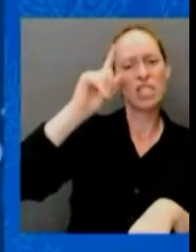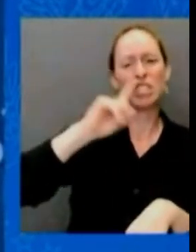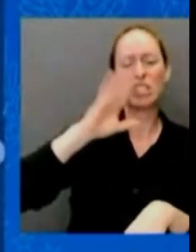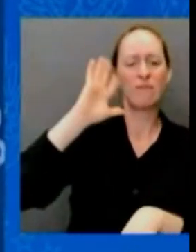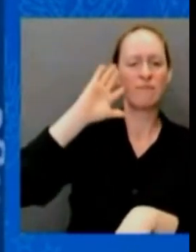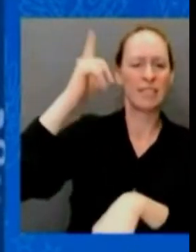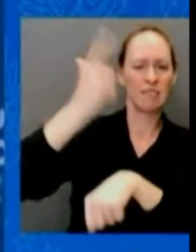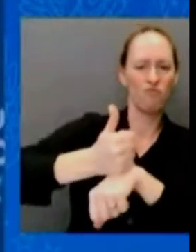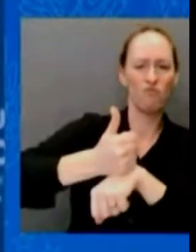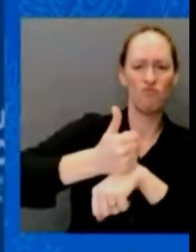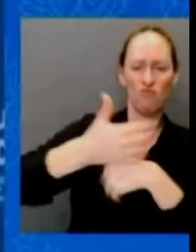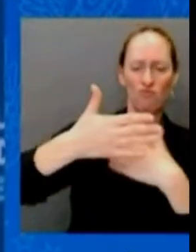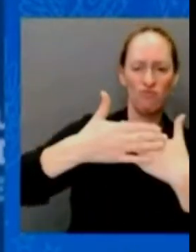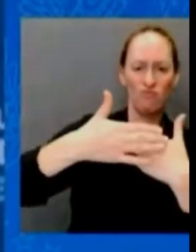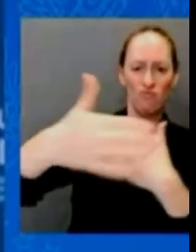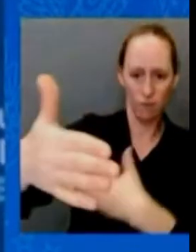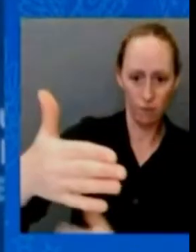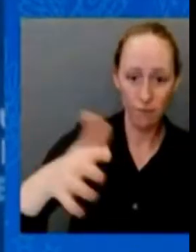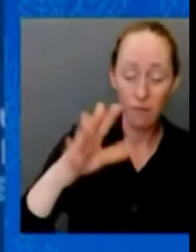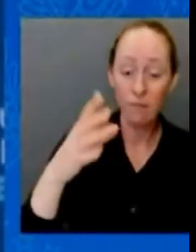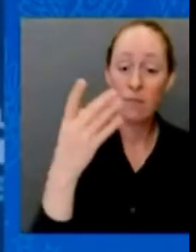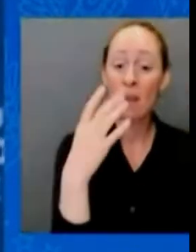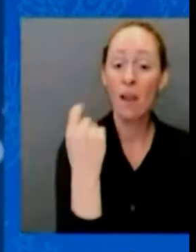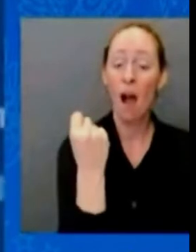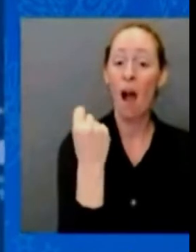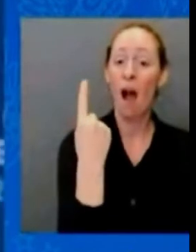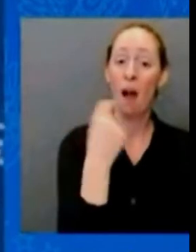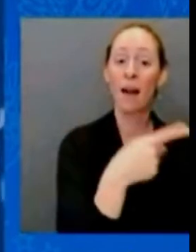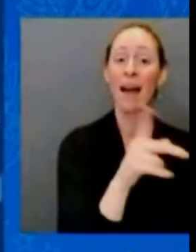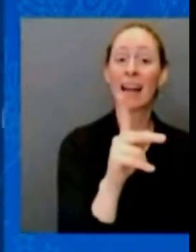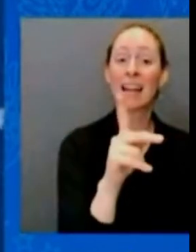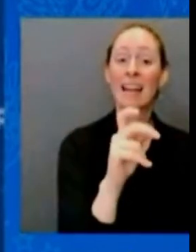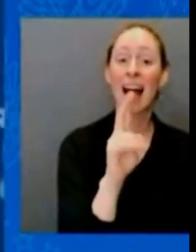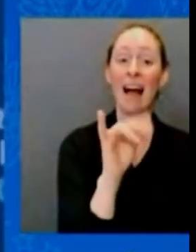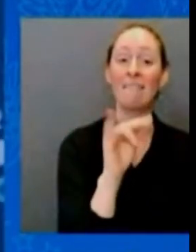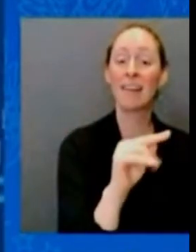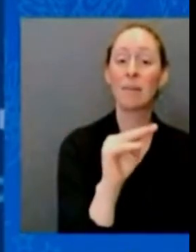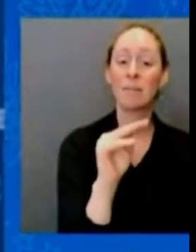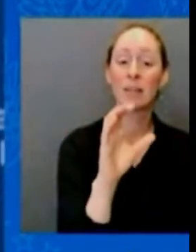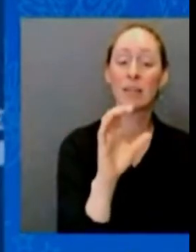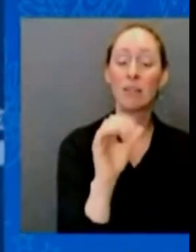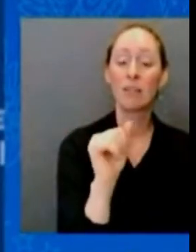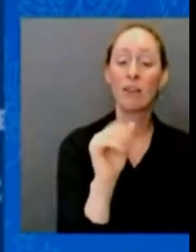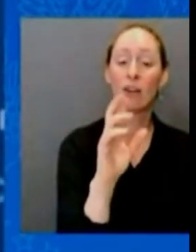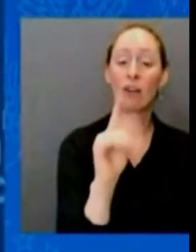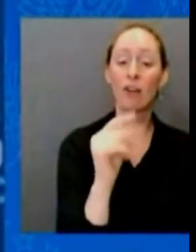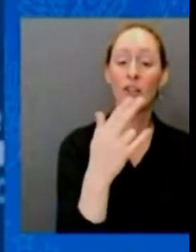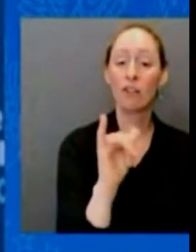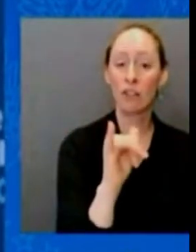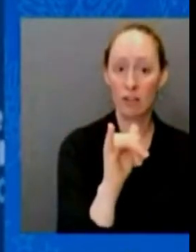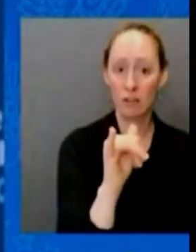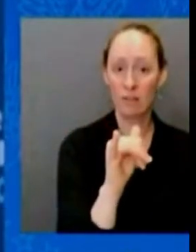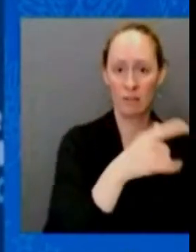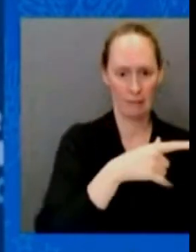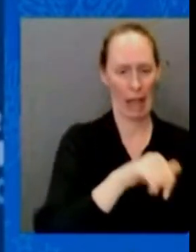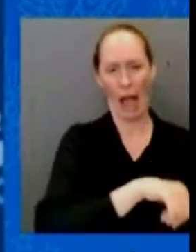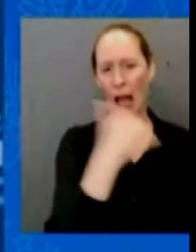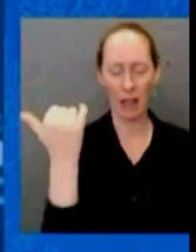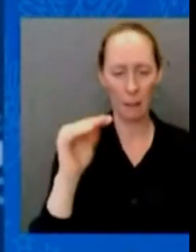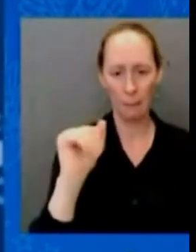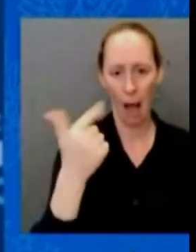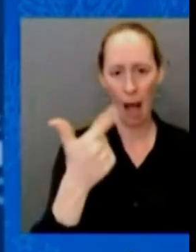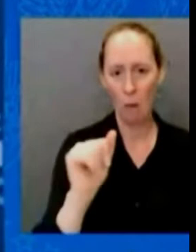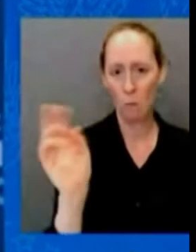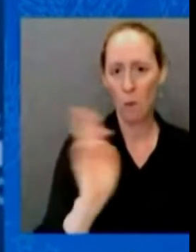Republican leader of the House of Representatives and his fellow MAGA Republicans who say their number one priority is to do the following. And they've said it